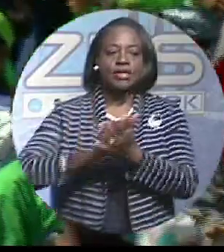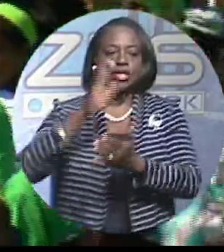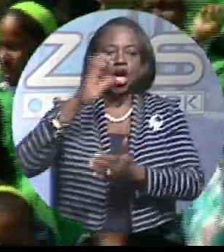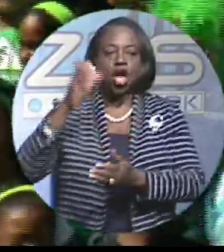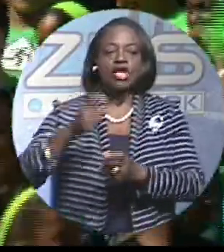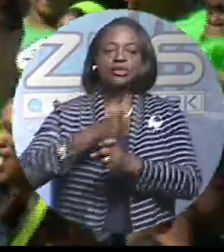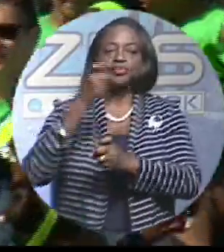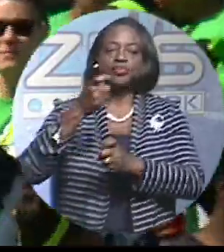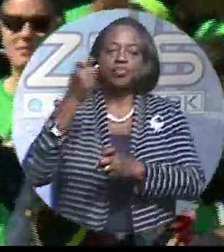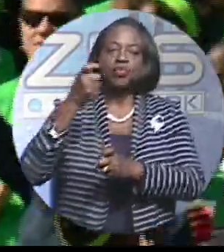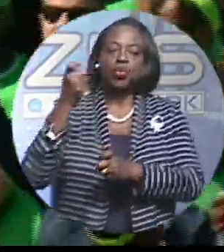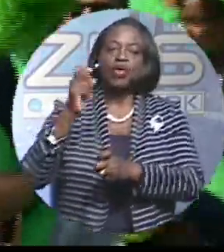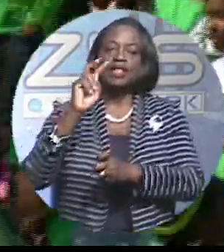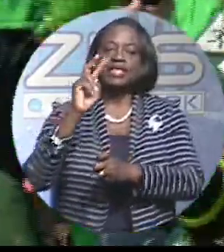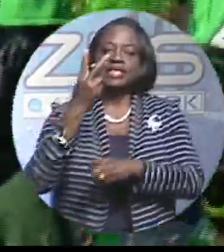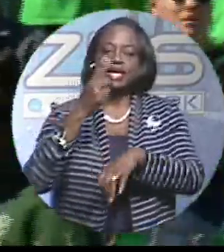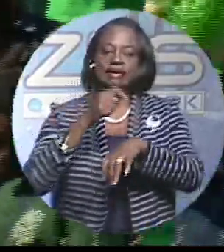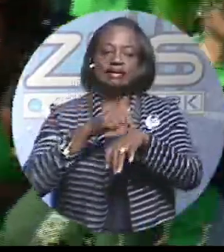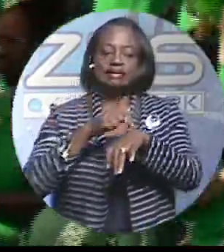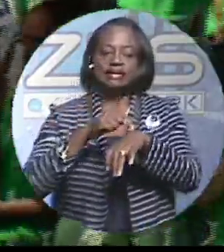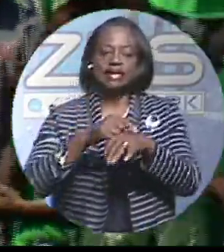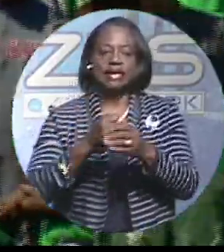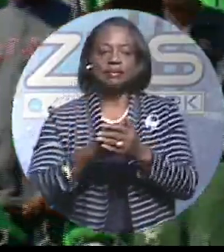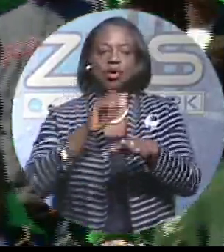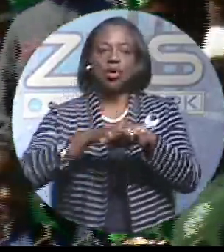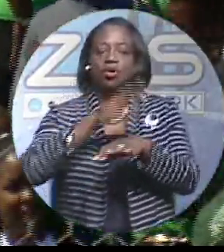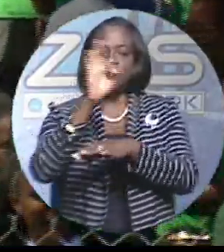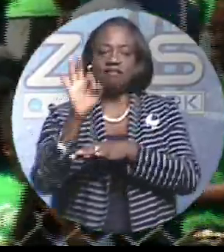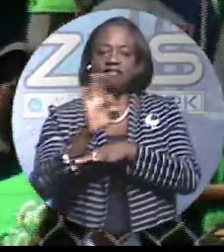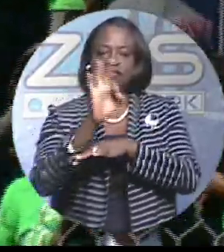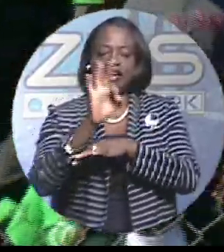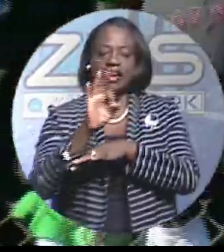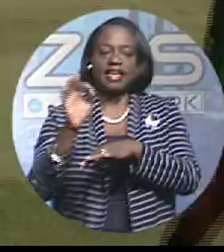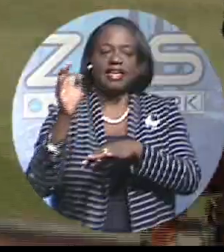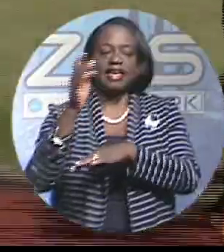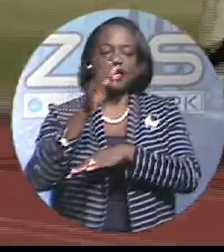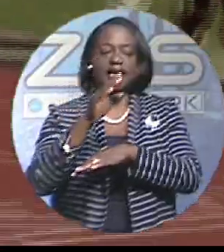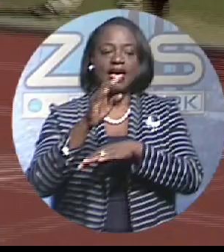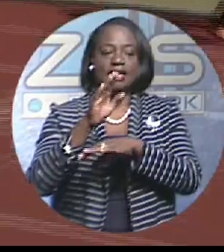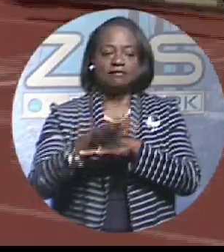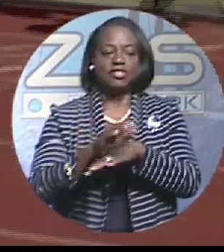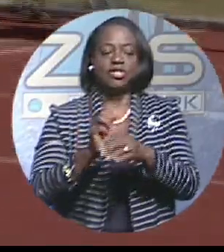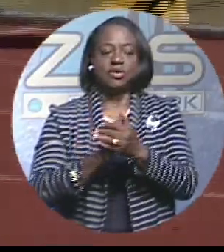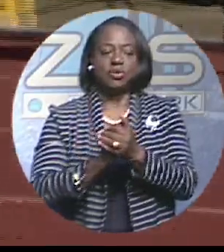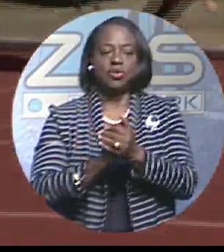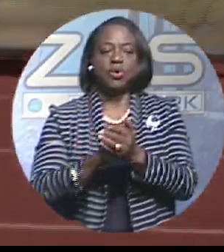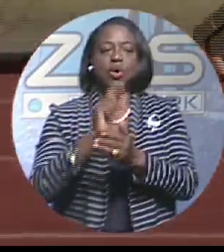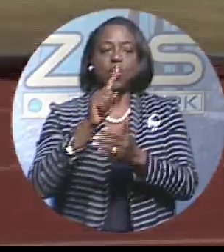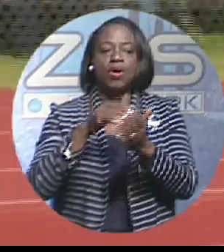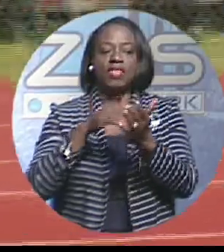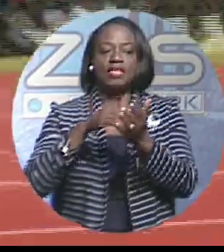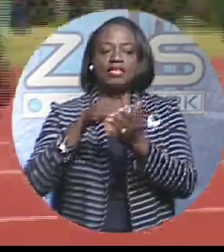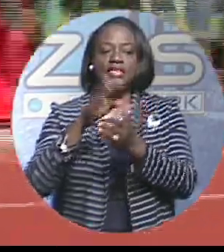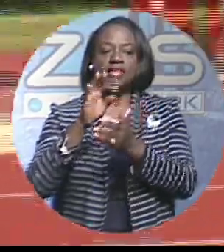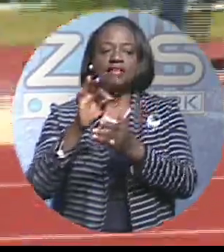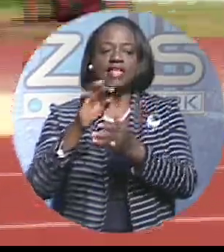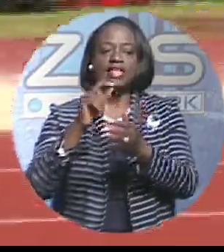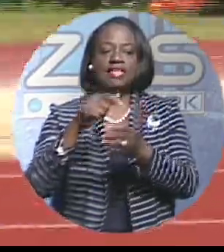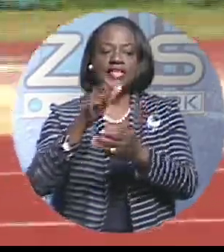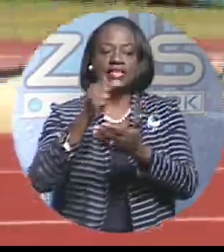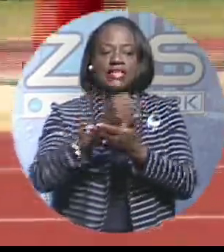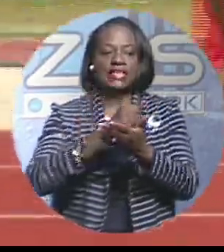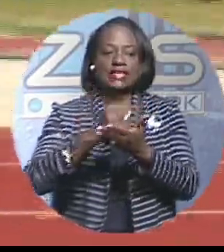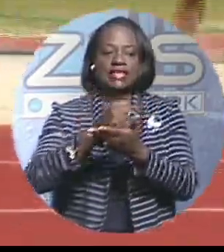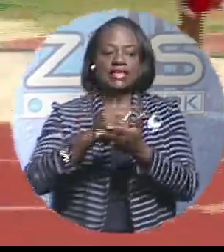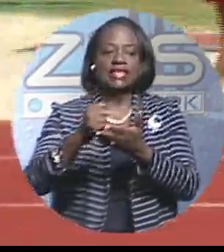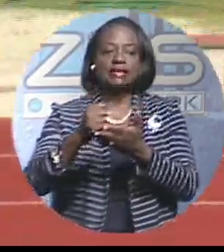BAISS championship on Friday afternoon. The Comets amassed a grand total of 1,477 points. St. Augustine's College Big Red